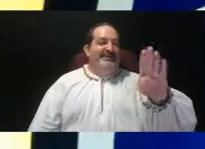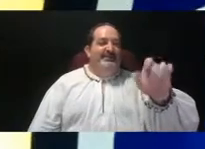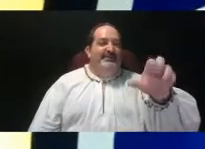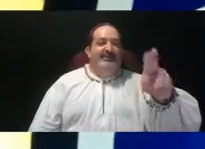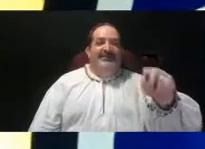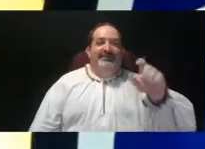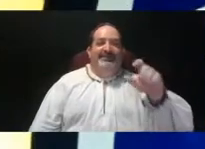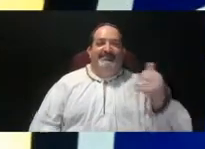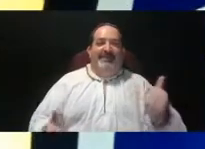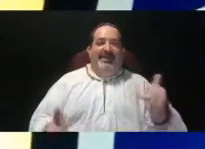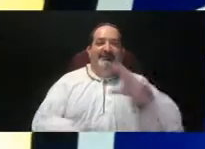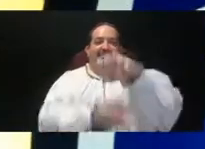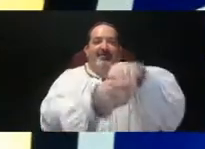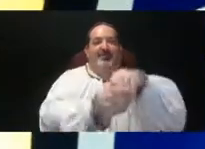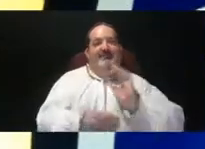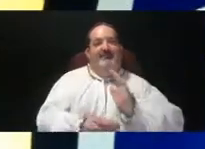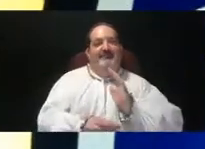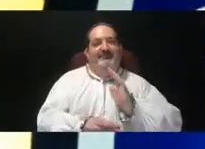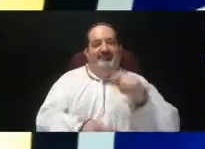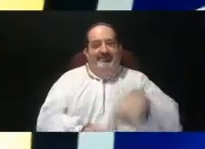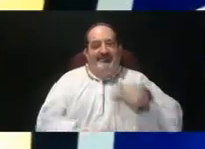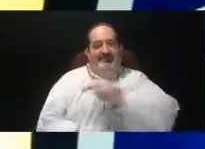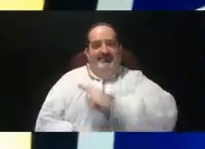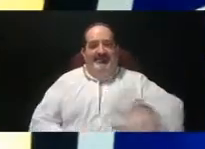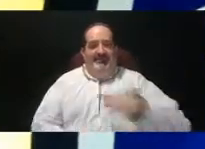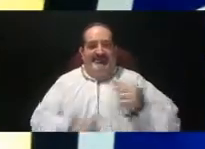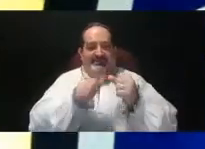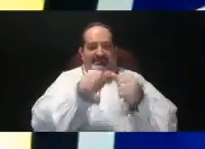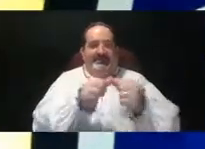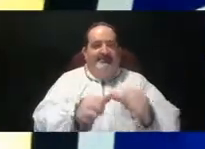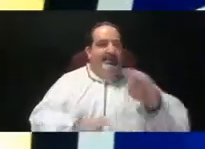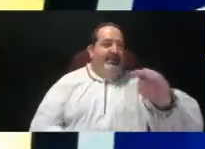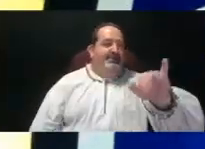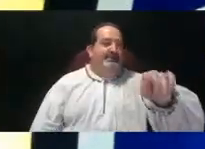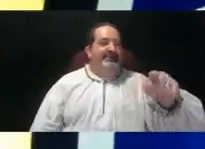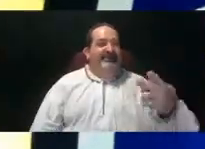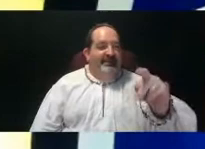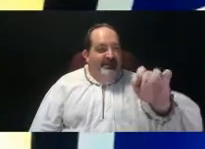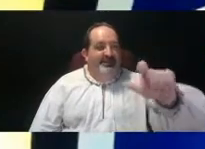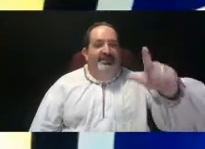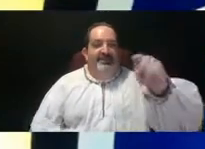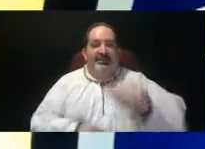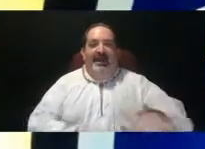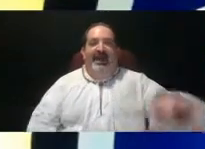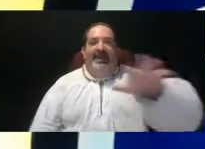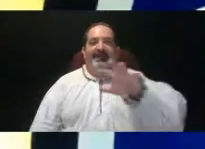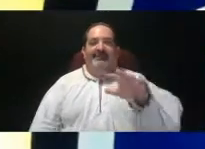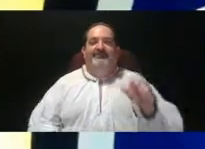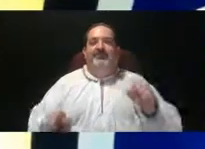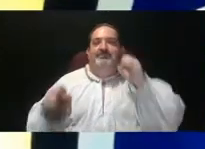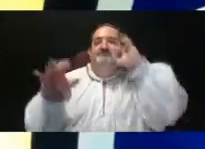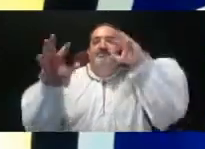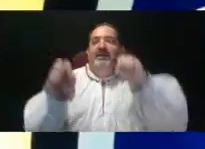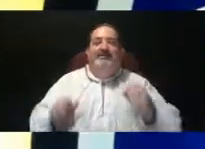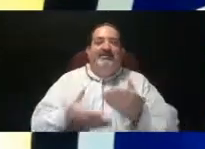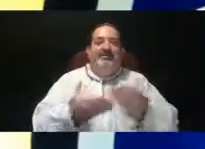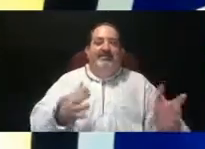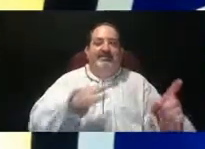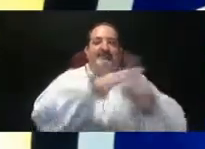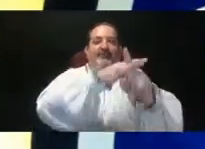be in part of this kingdom, and let it continue to be a mythical land where the most magnificent things come